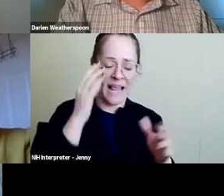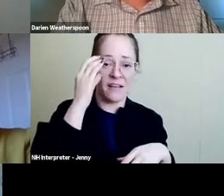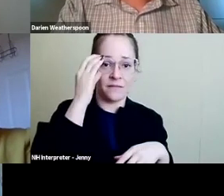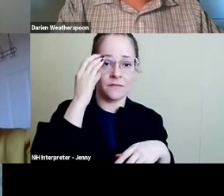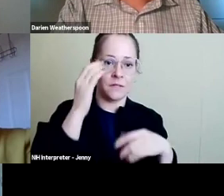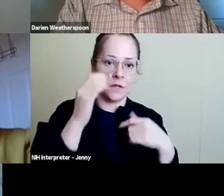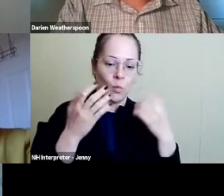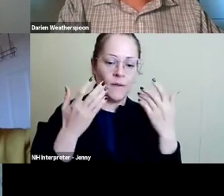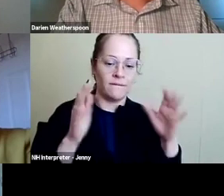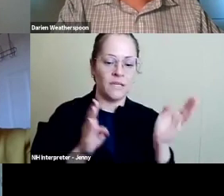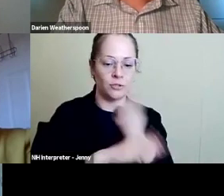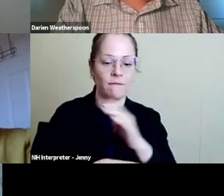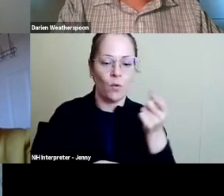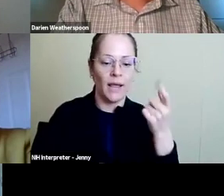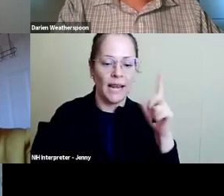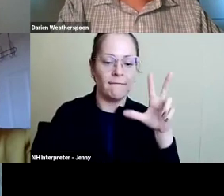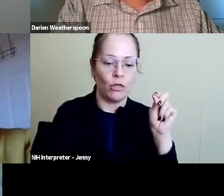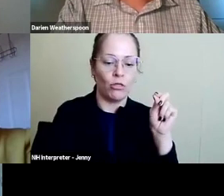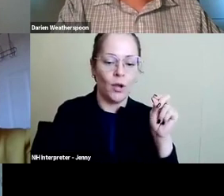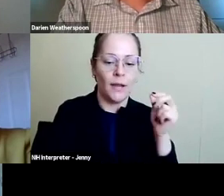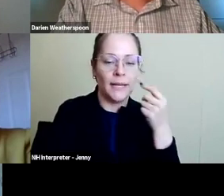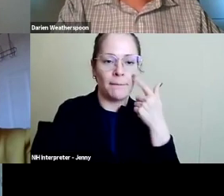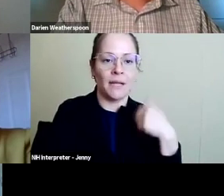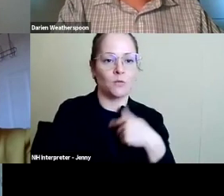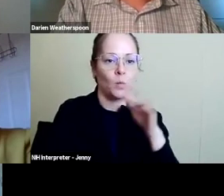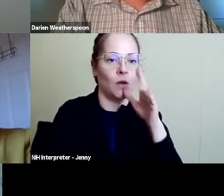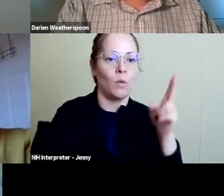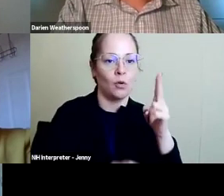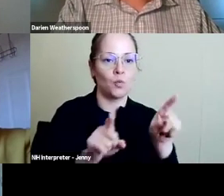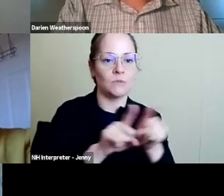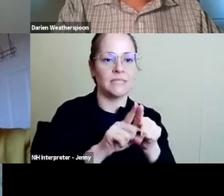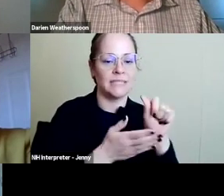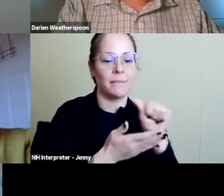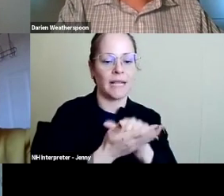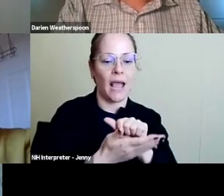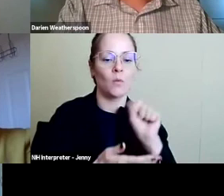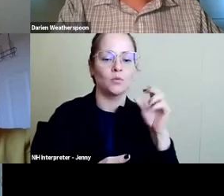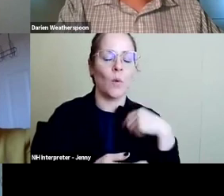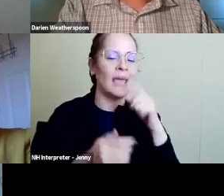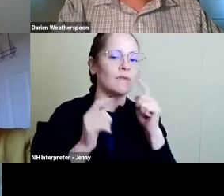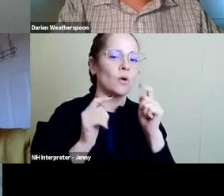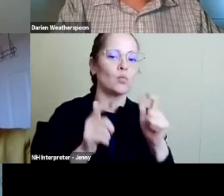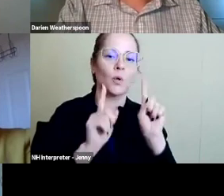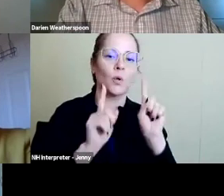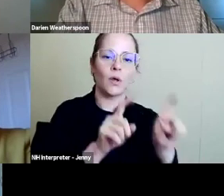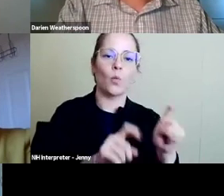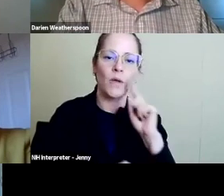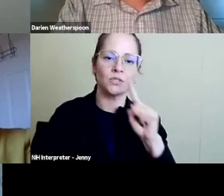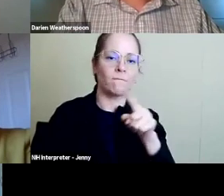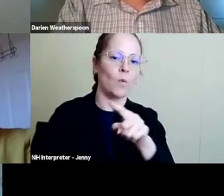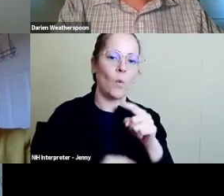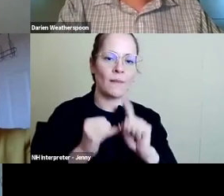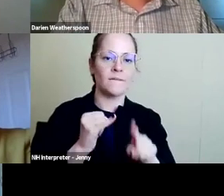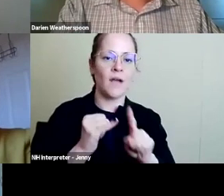finish before 11:30 because we all use the same account. So I have just a quick question for the panelists, because